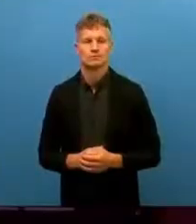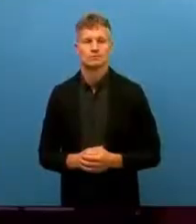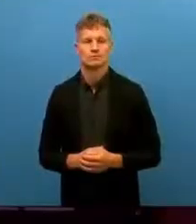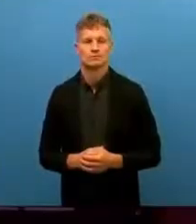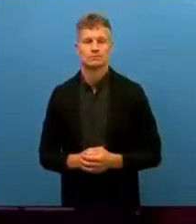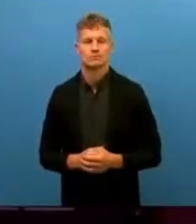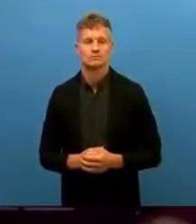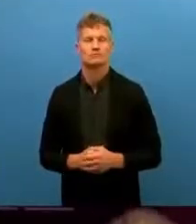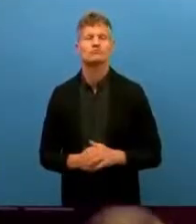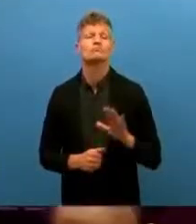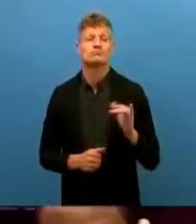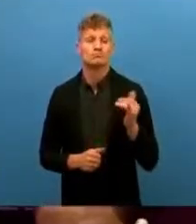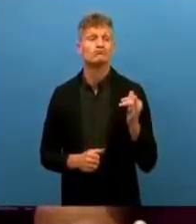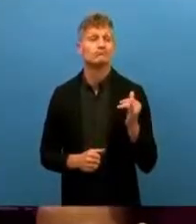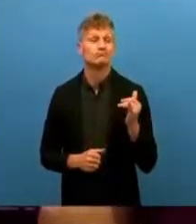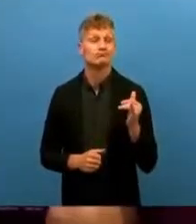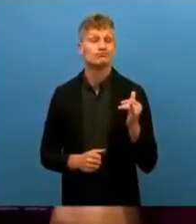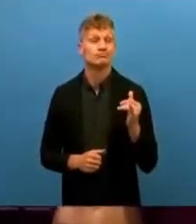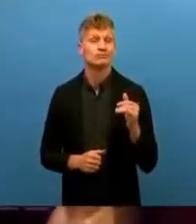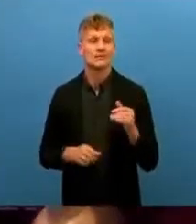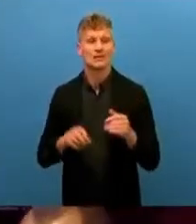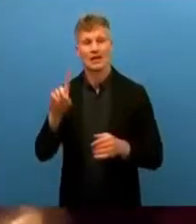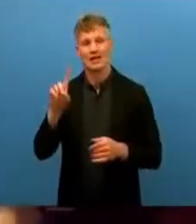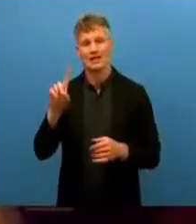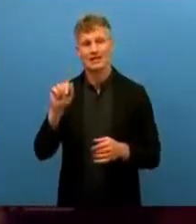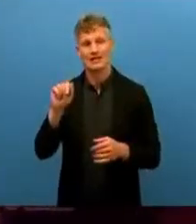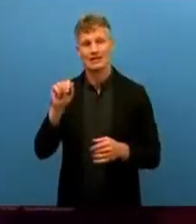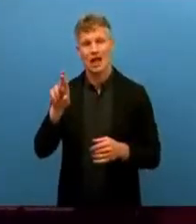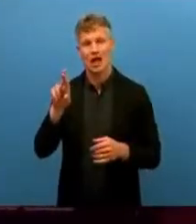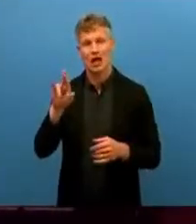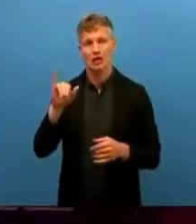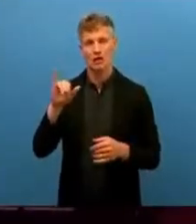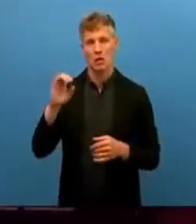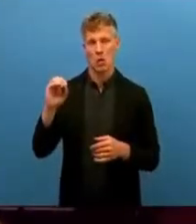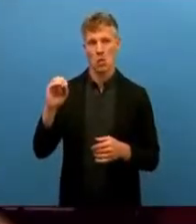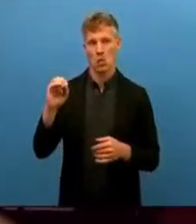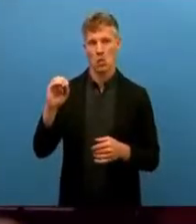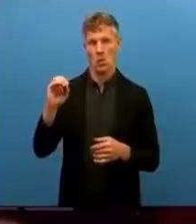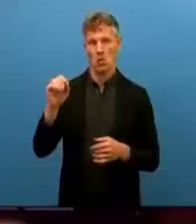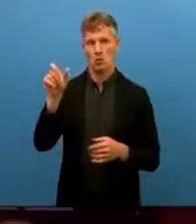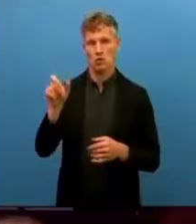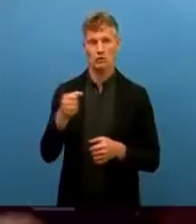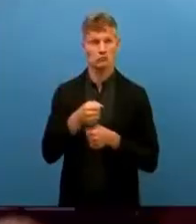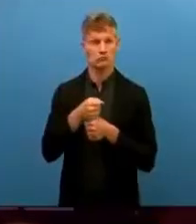So, okay, Dario Egareva.